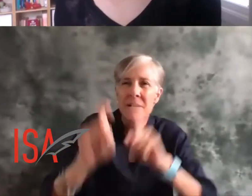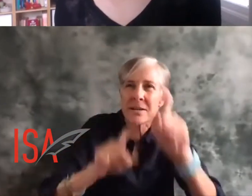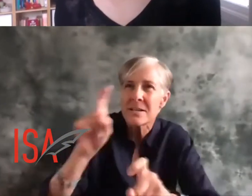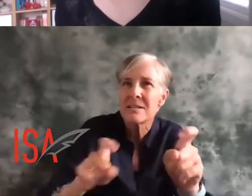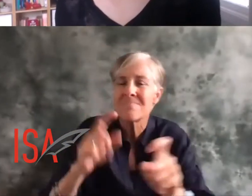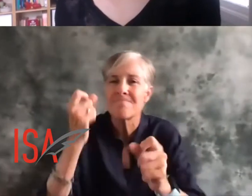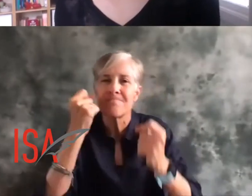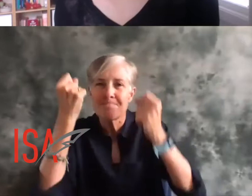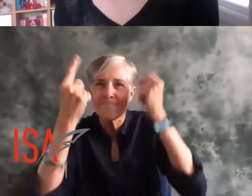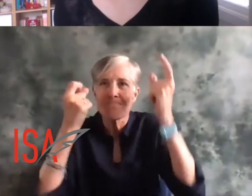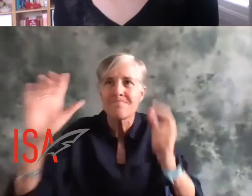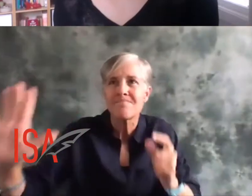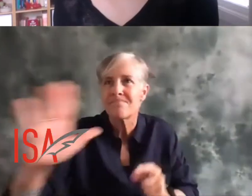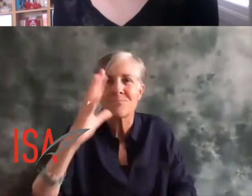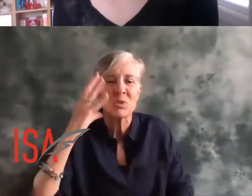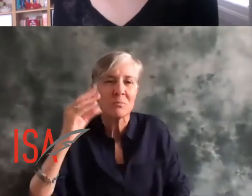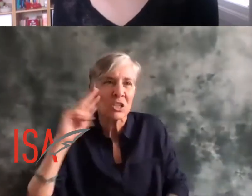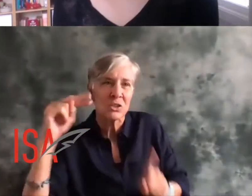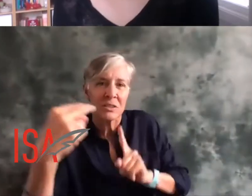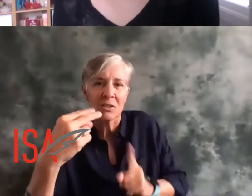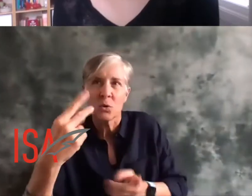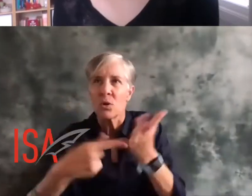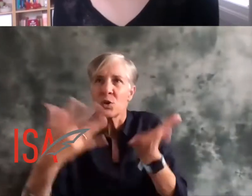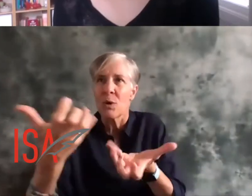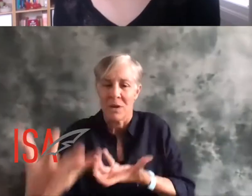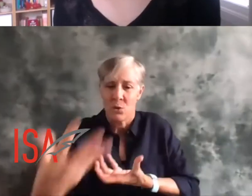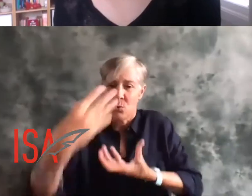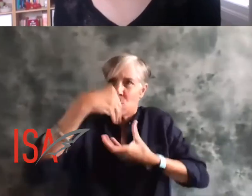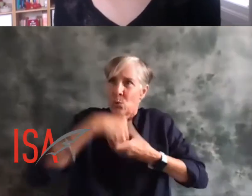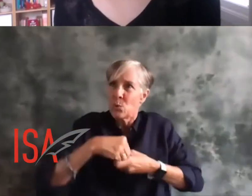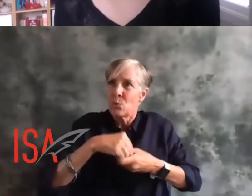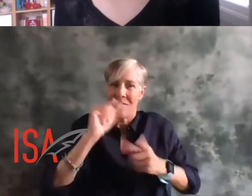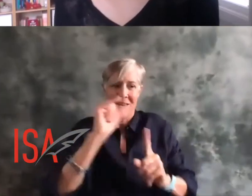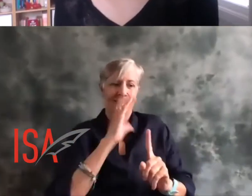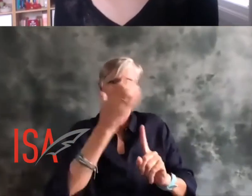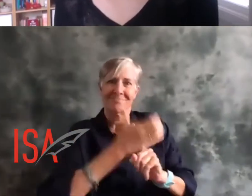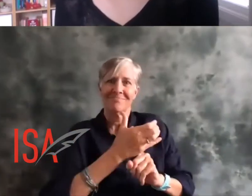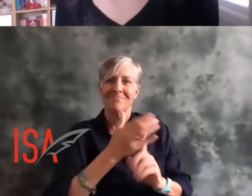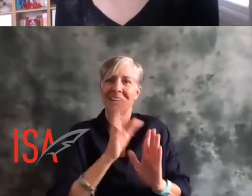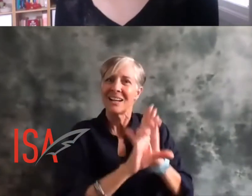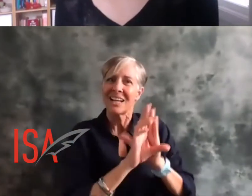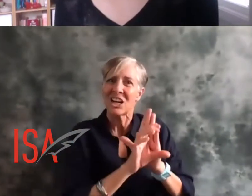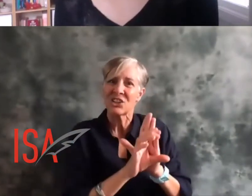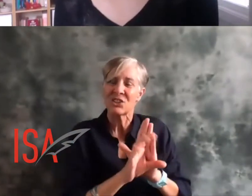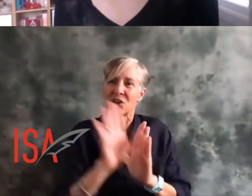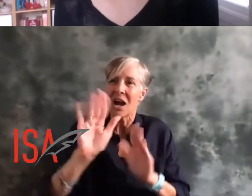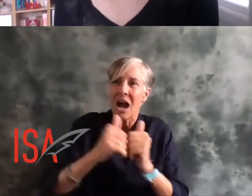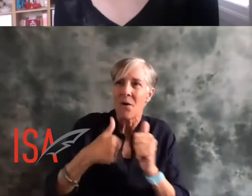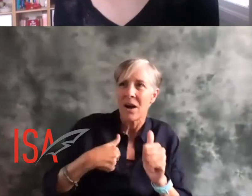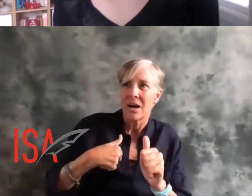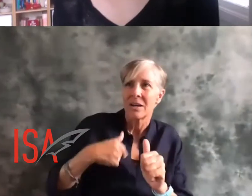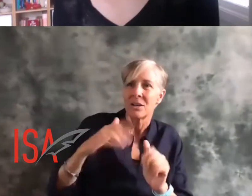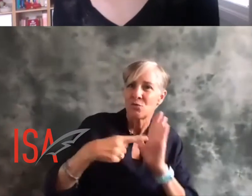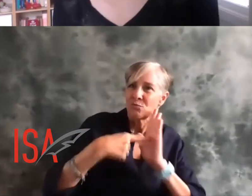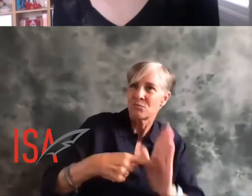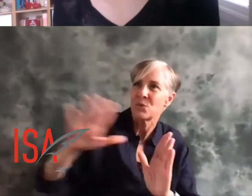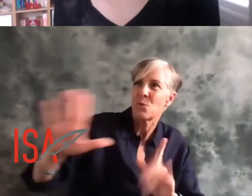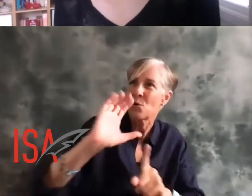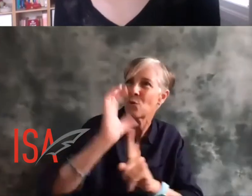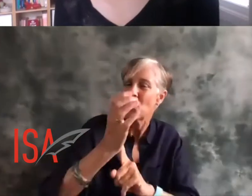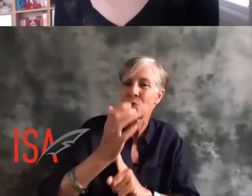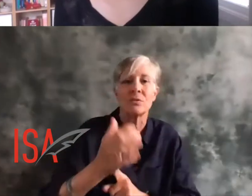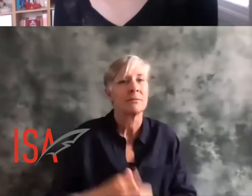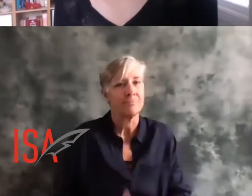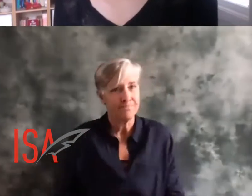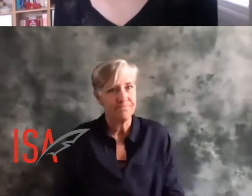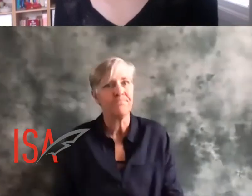their experience and what they would want to see themselves or their culture represented. And I think that's really important for